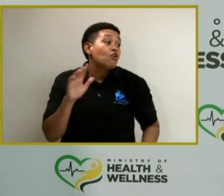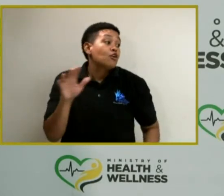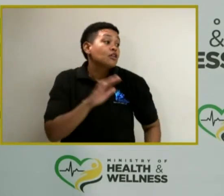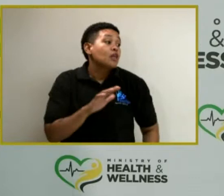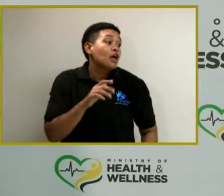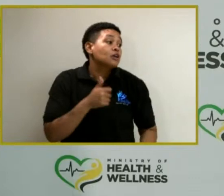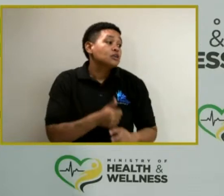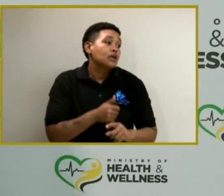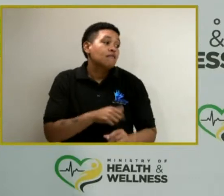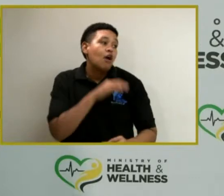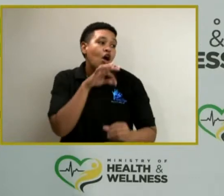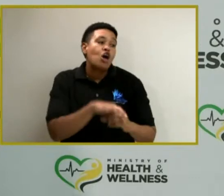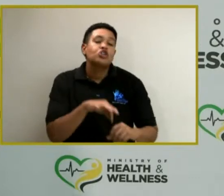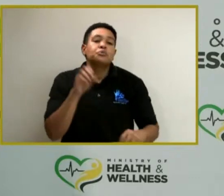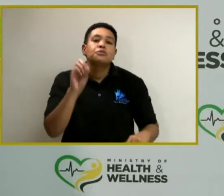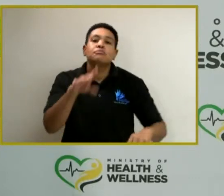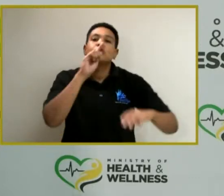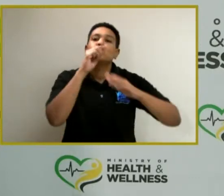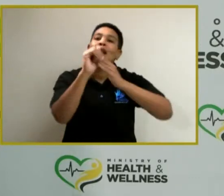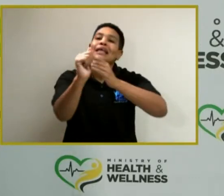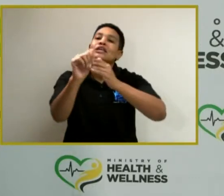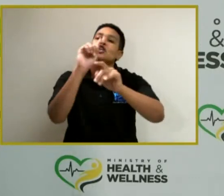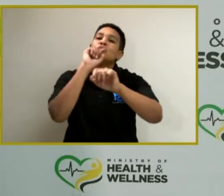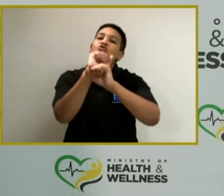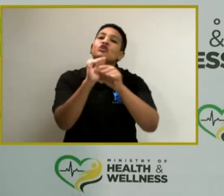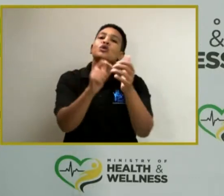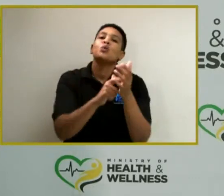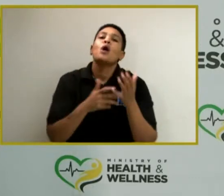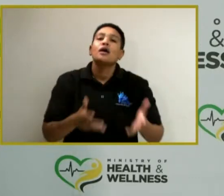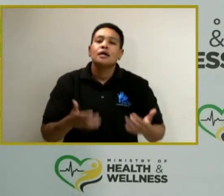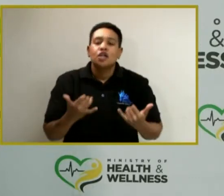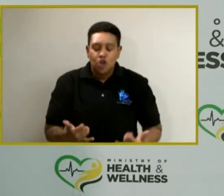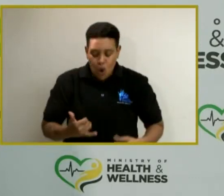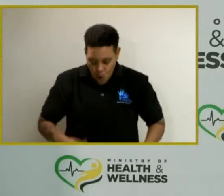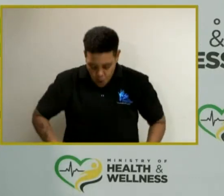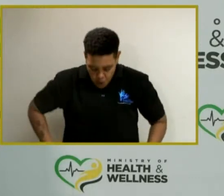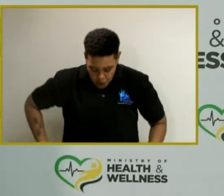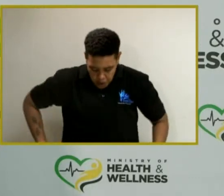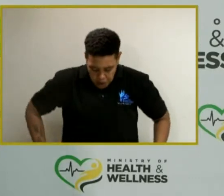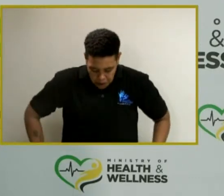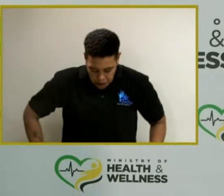their contribution to the leadership that is required in this regard. Of the